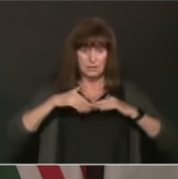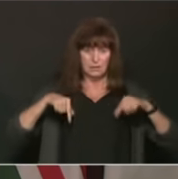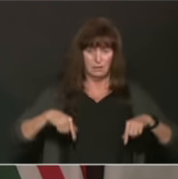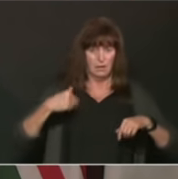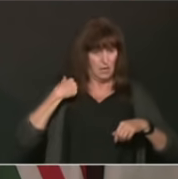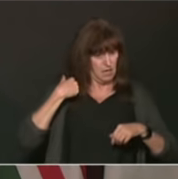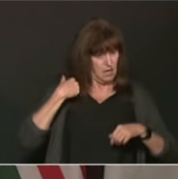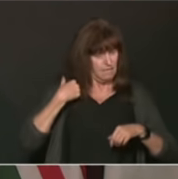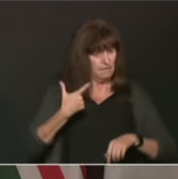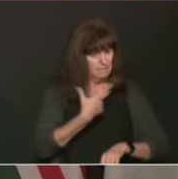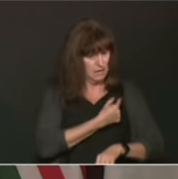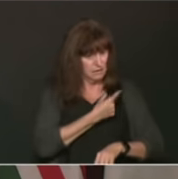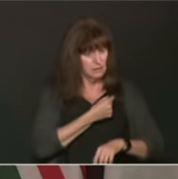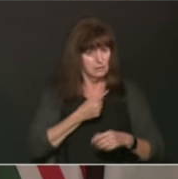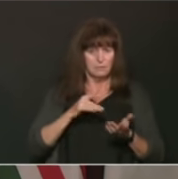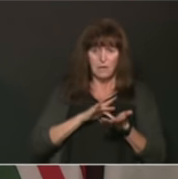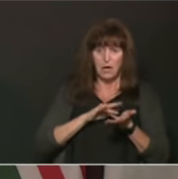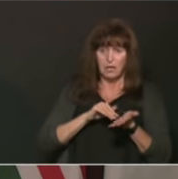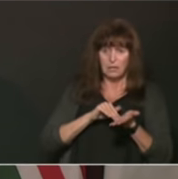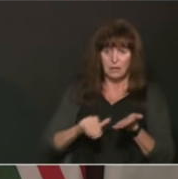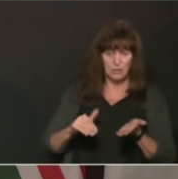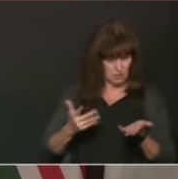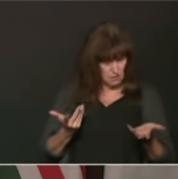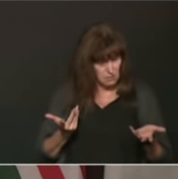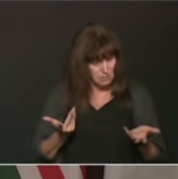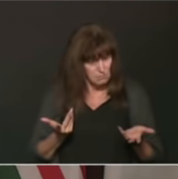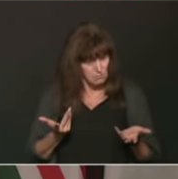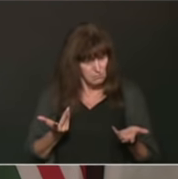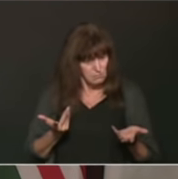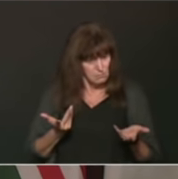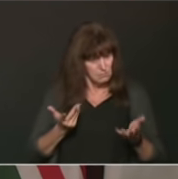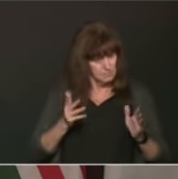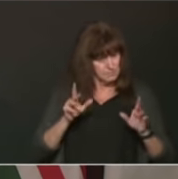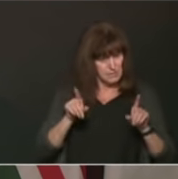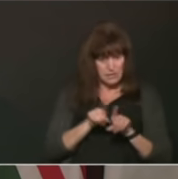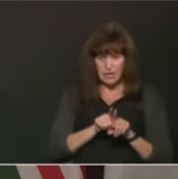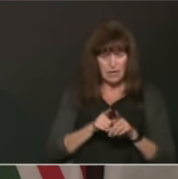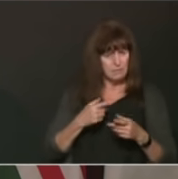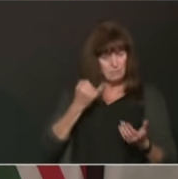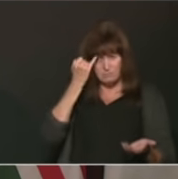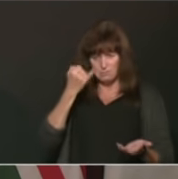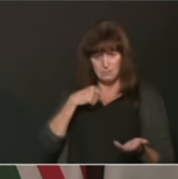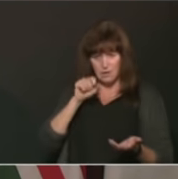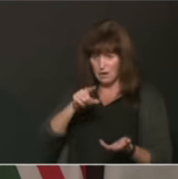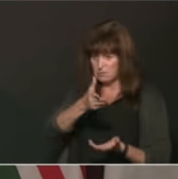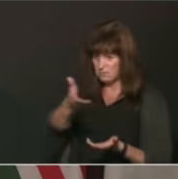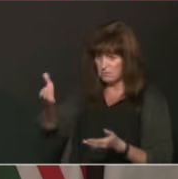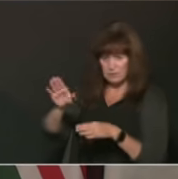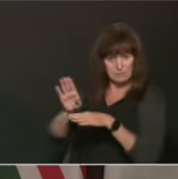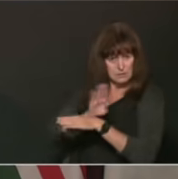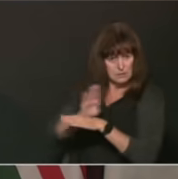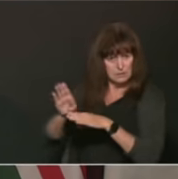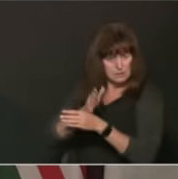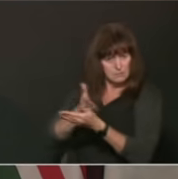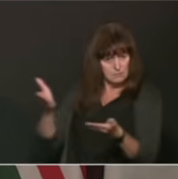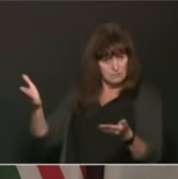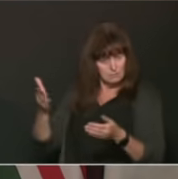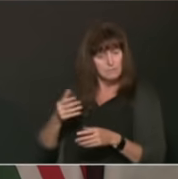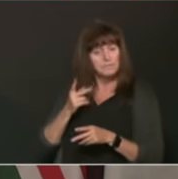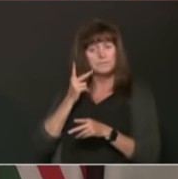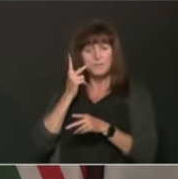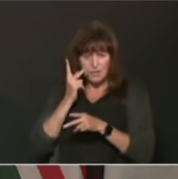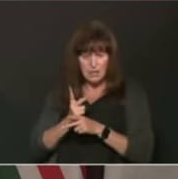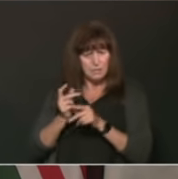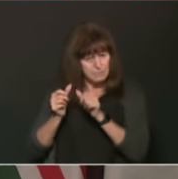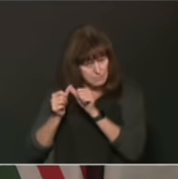our businesses to be able to adopt to keep these closed spaces and environments safe. So I have to applaud them